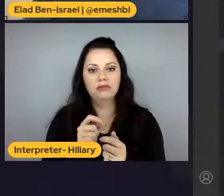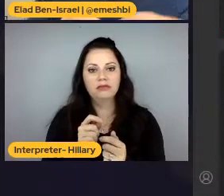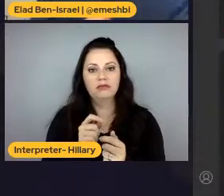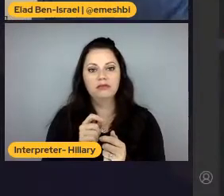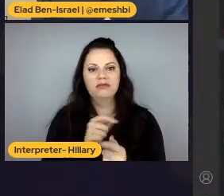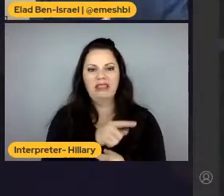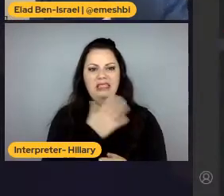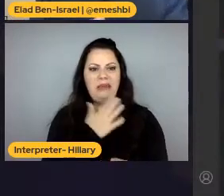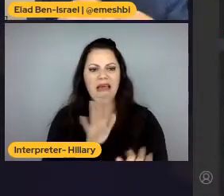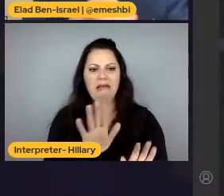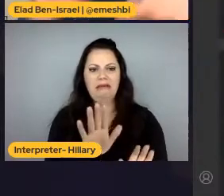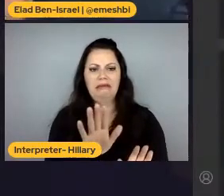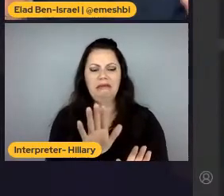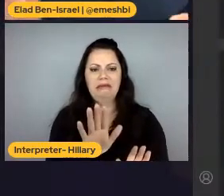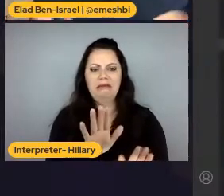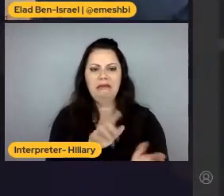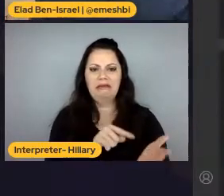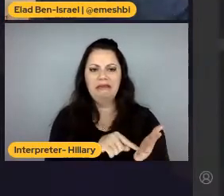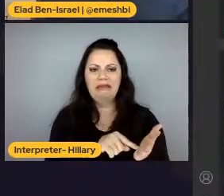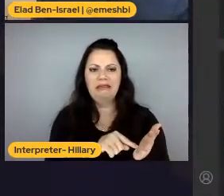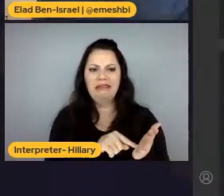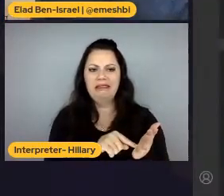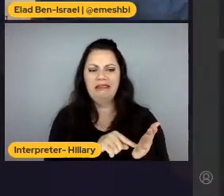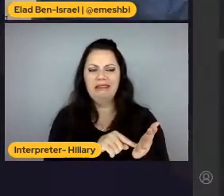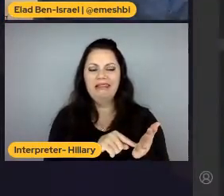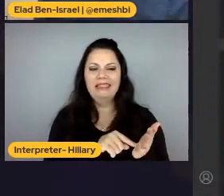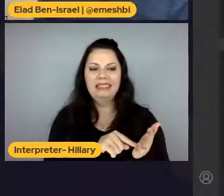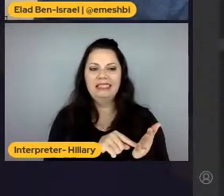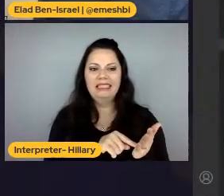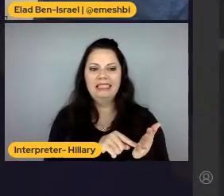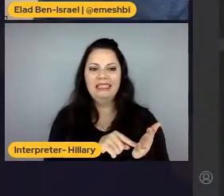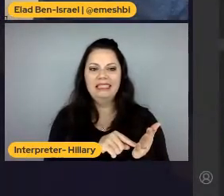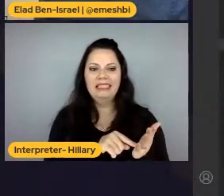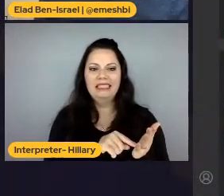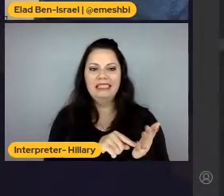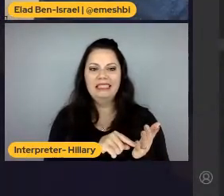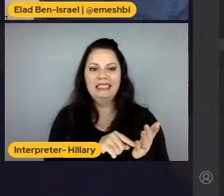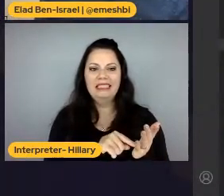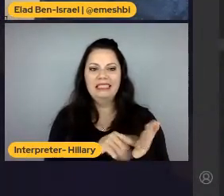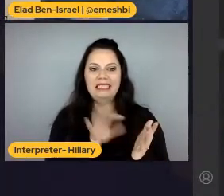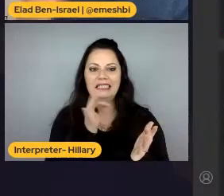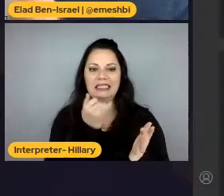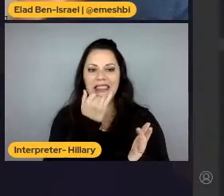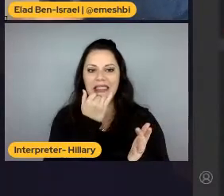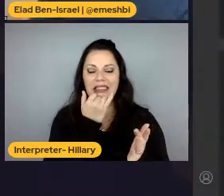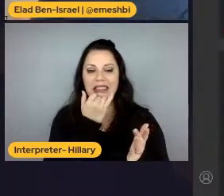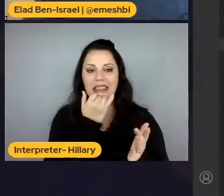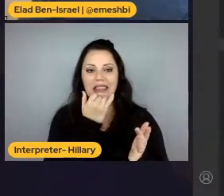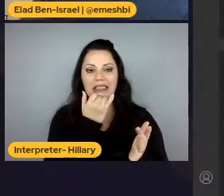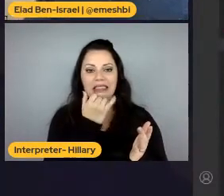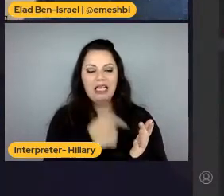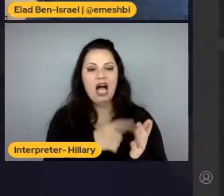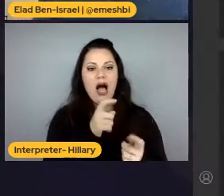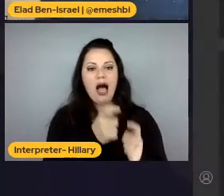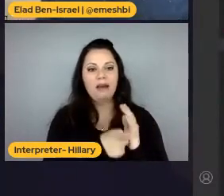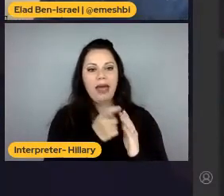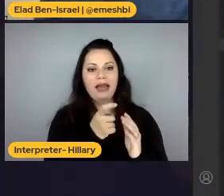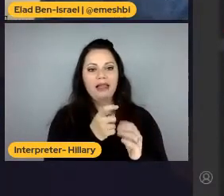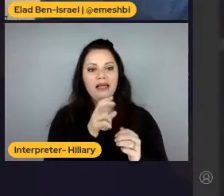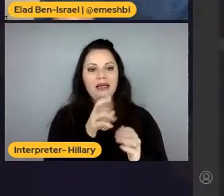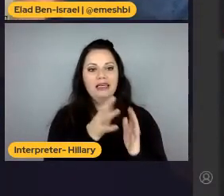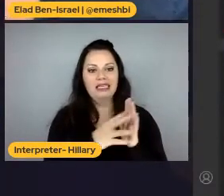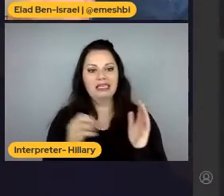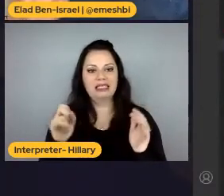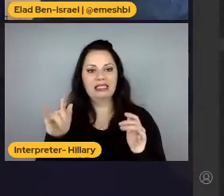is bad. This is probably gonna, anyway, it automatically synthesizes